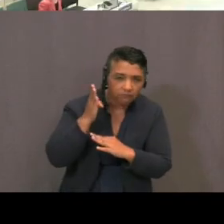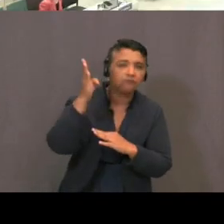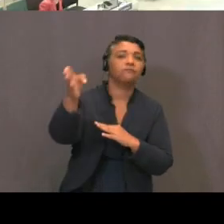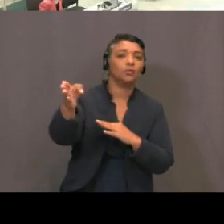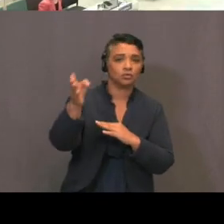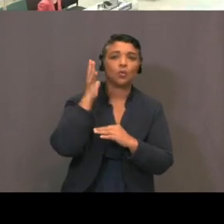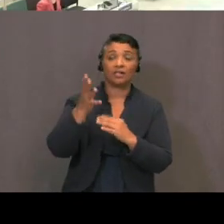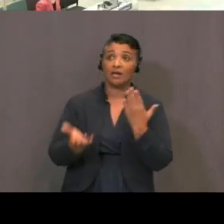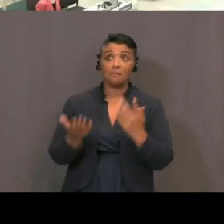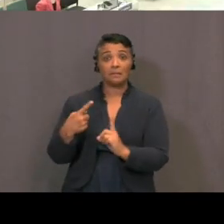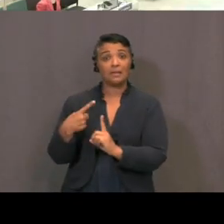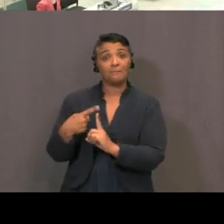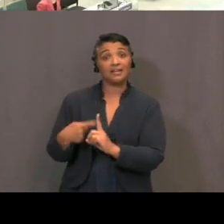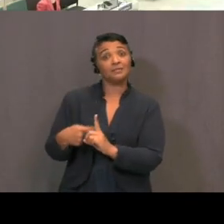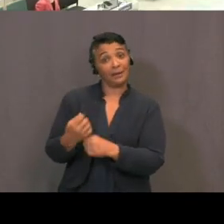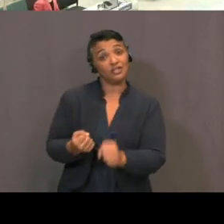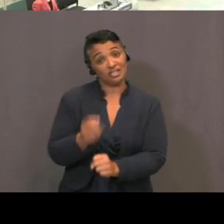take months, if not years.